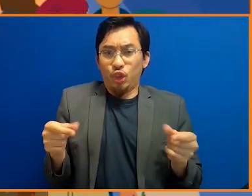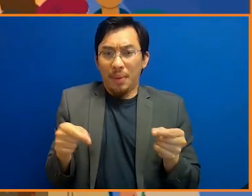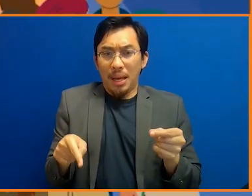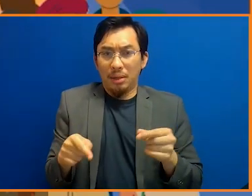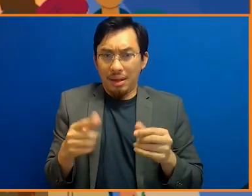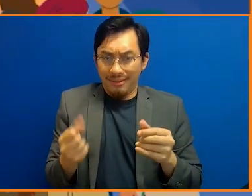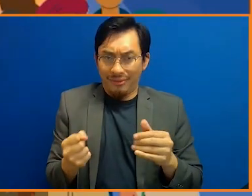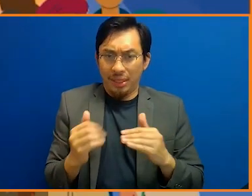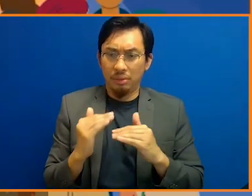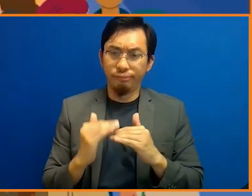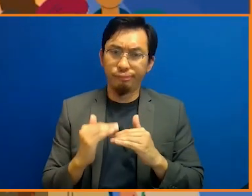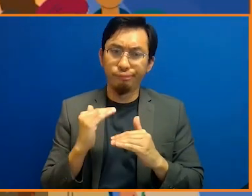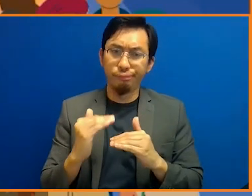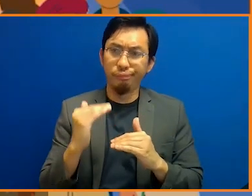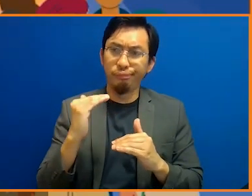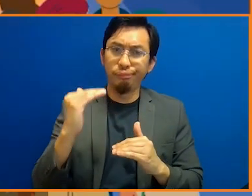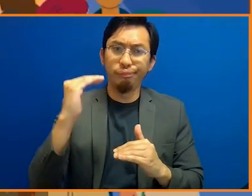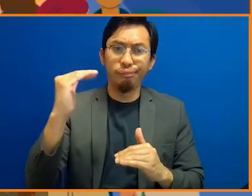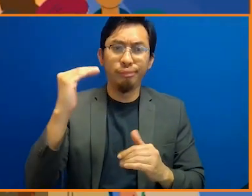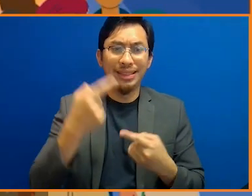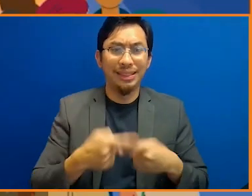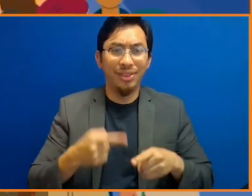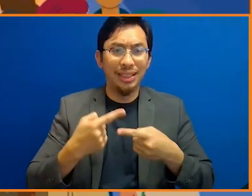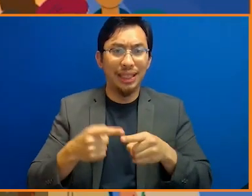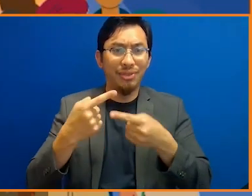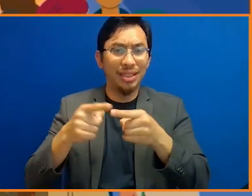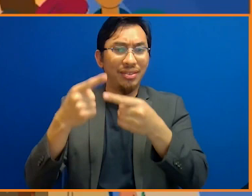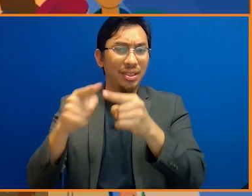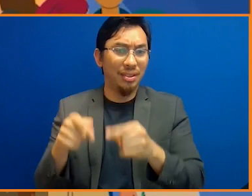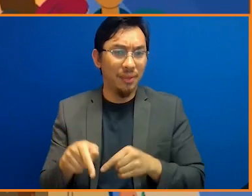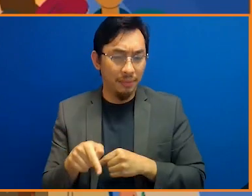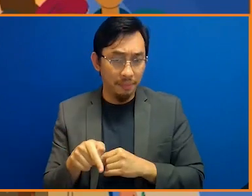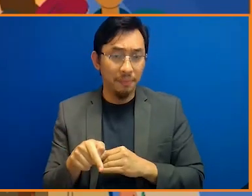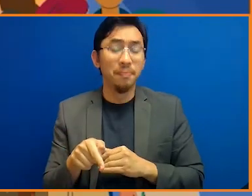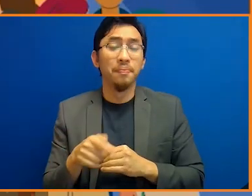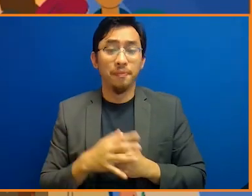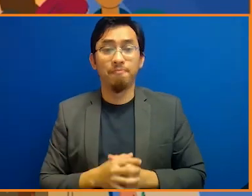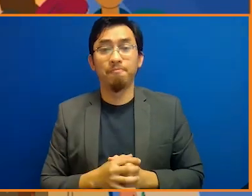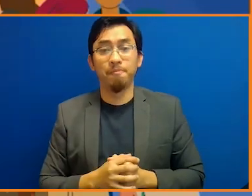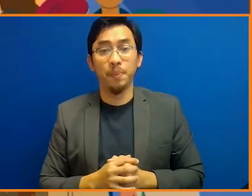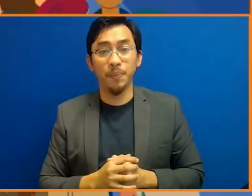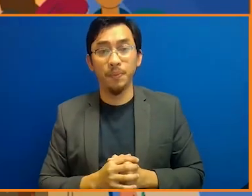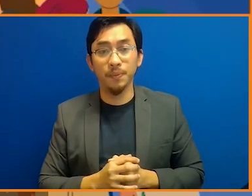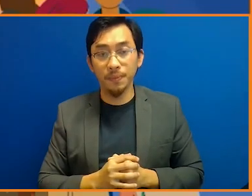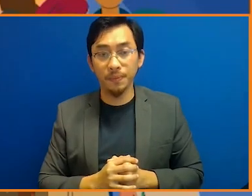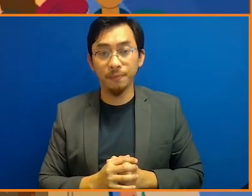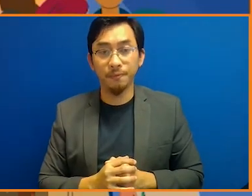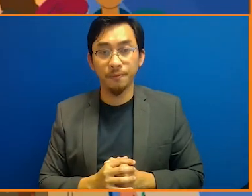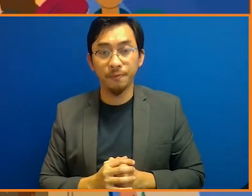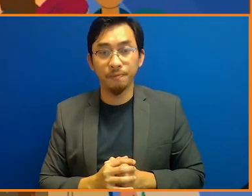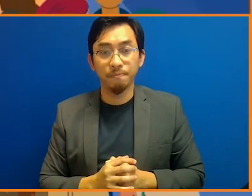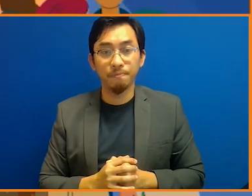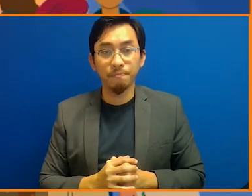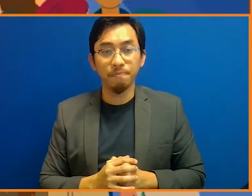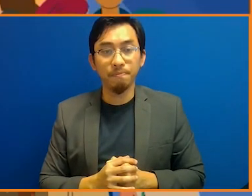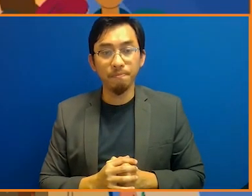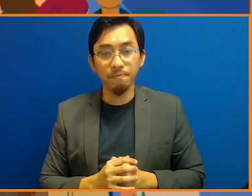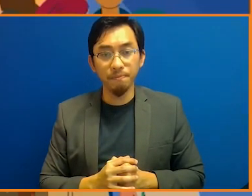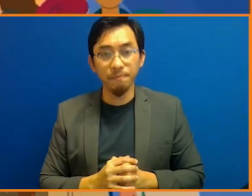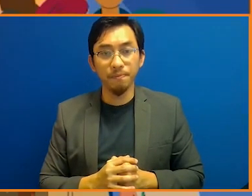need a certain levels. So for example, in I think I have